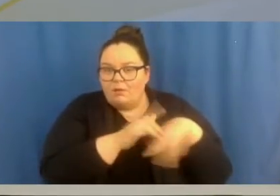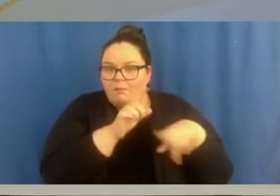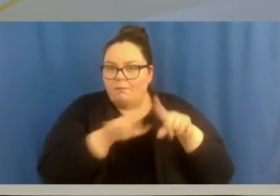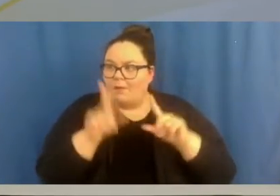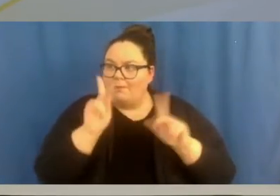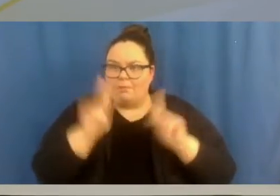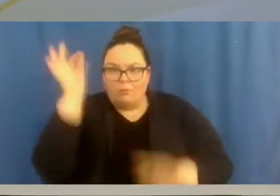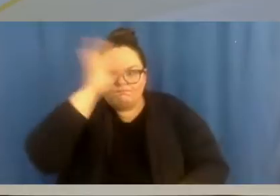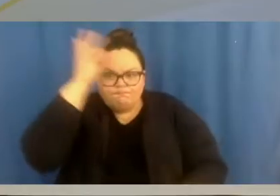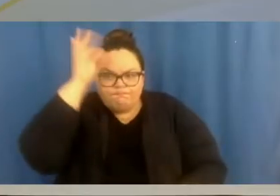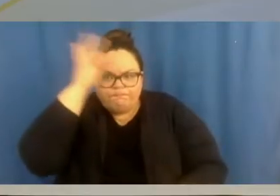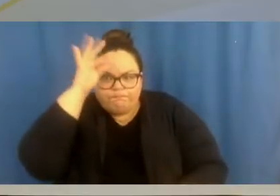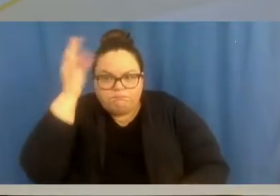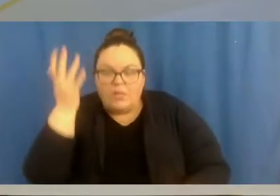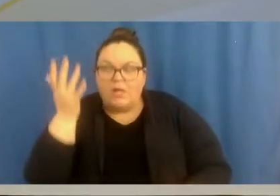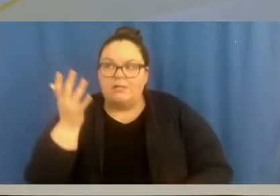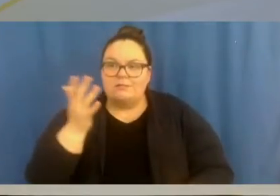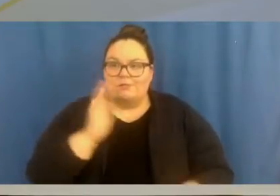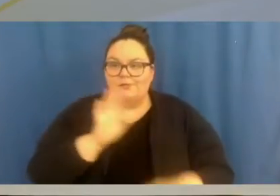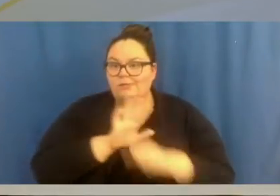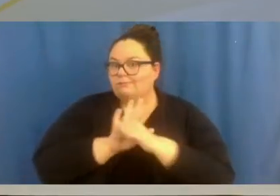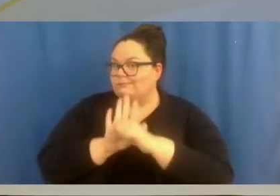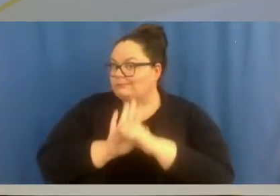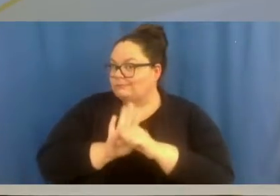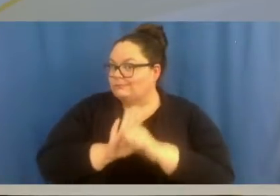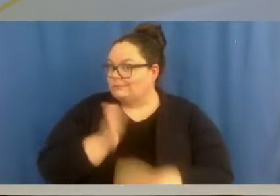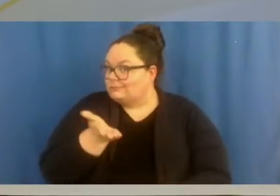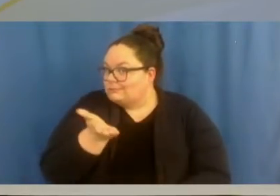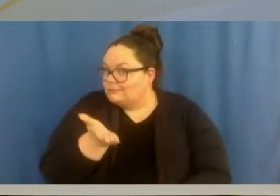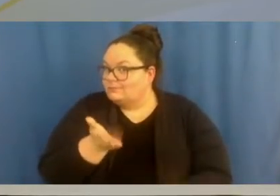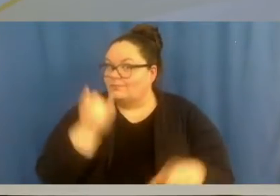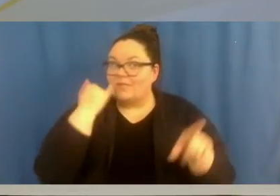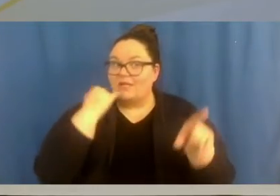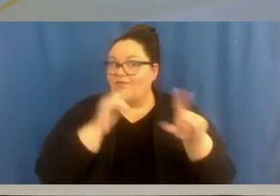like I say, if there's any gaps, this is where this $1 million pot will cover.